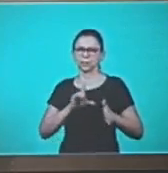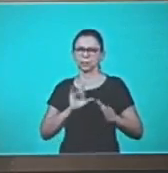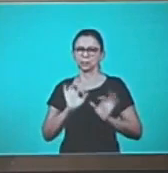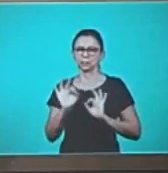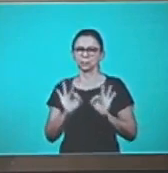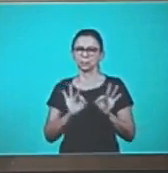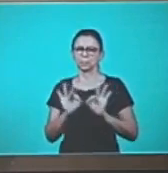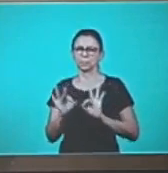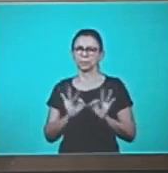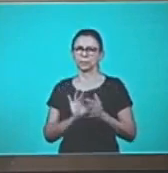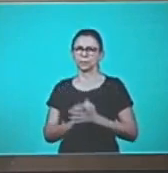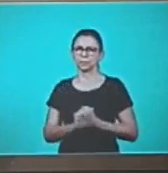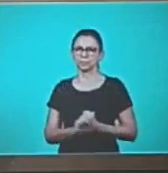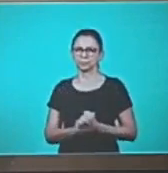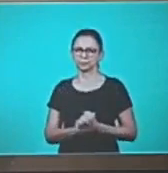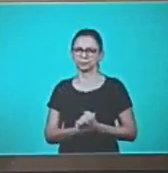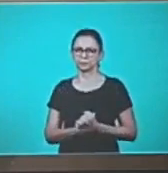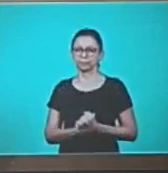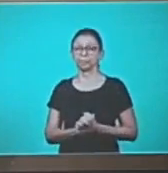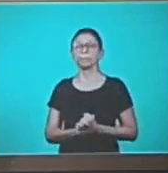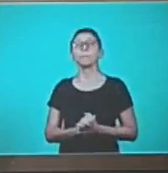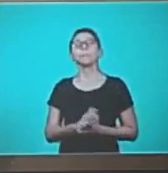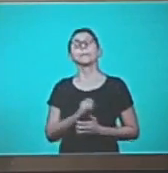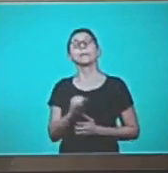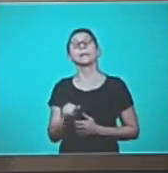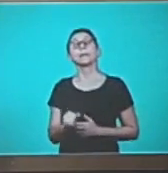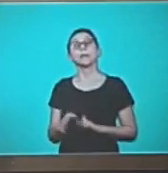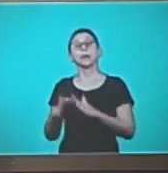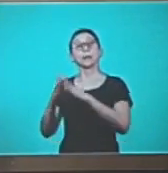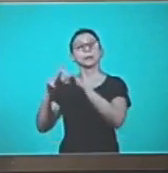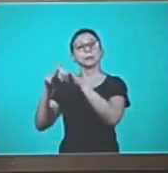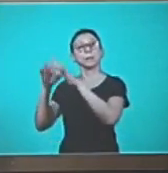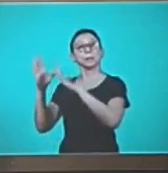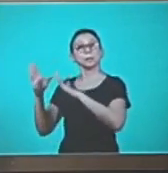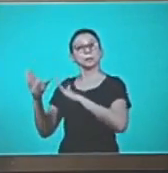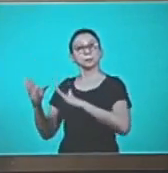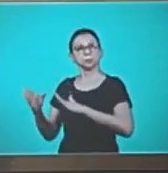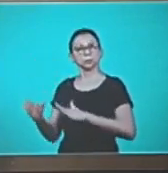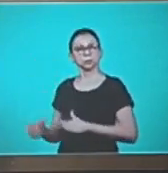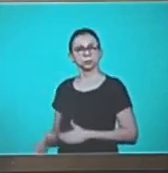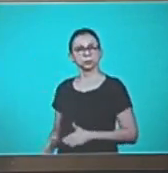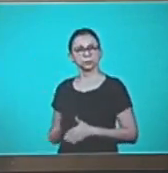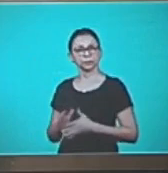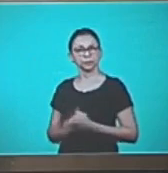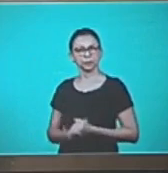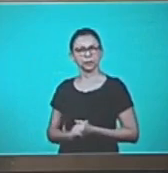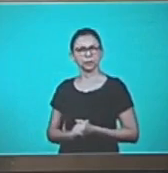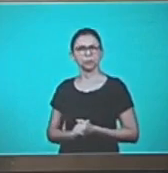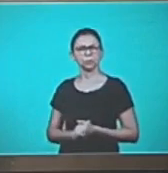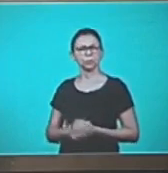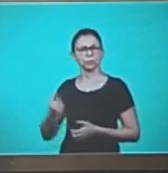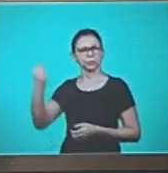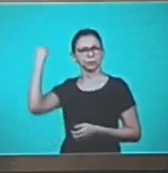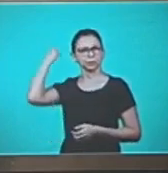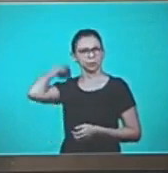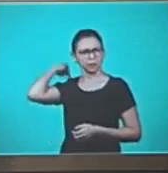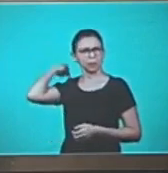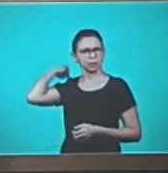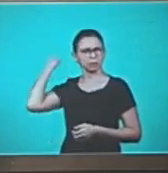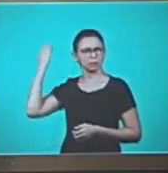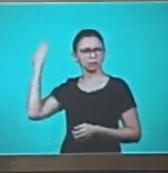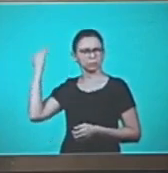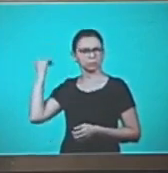preparation for the world. So very good. So the church is before the world. the feast of the bride there,